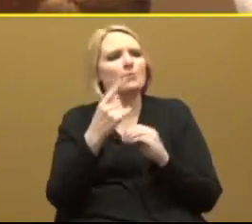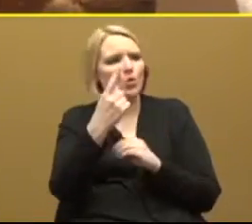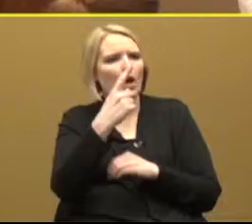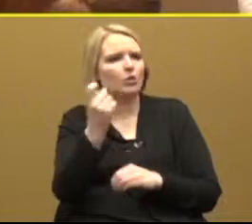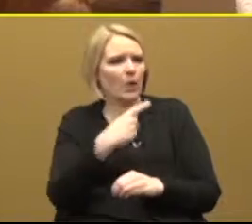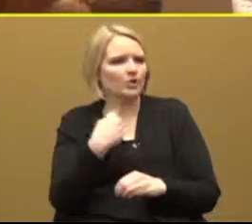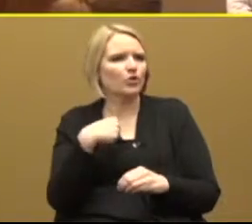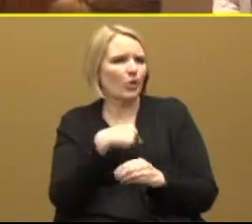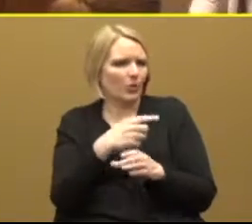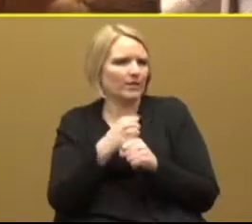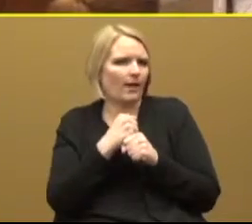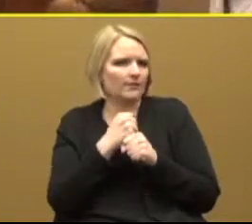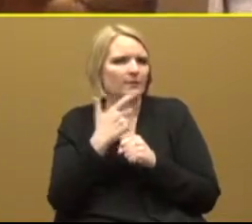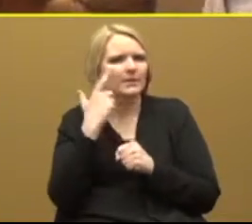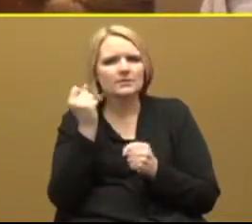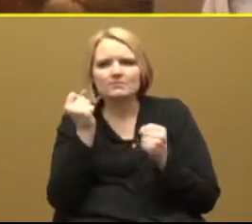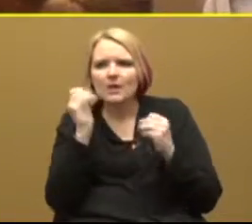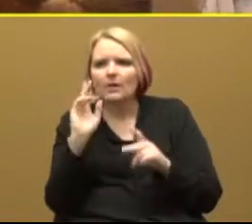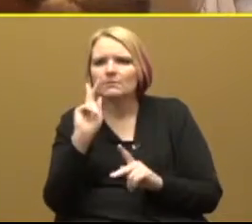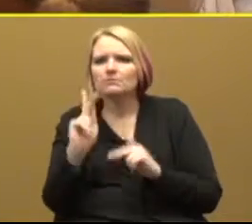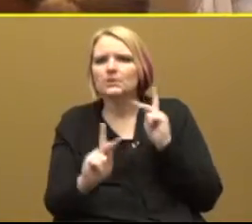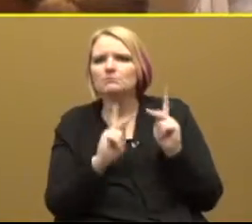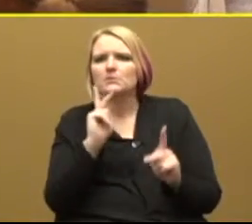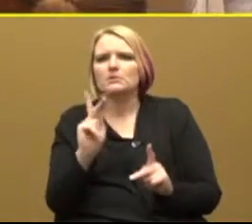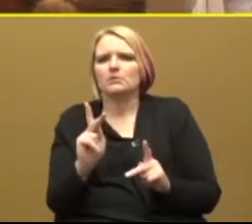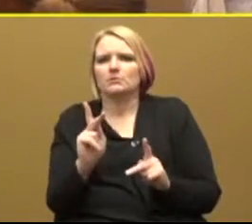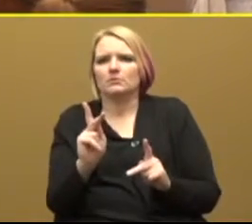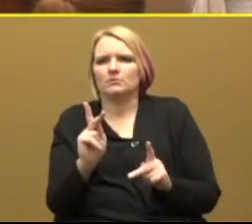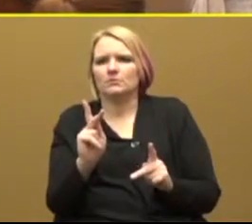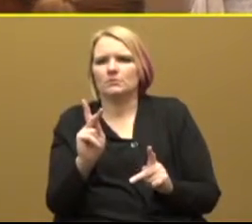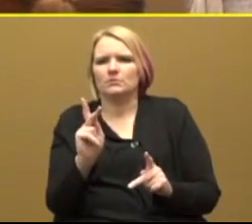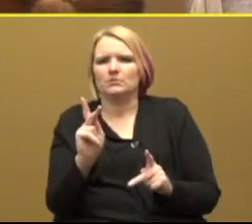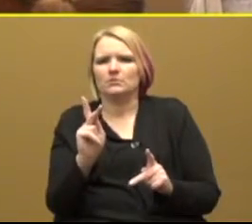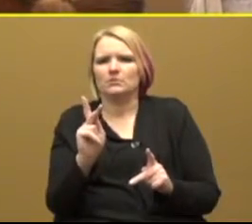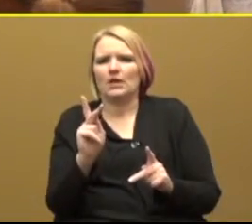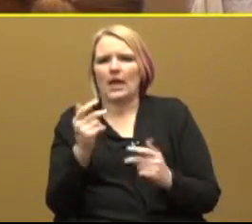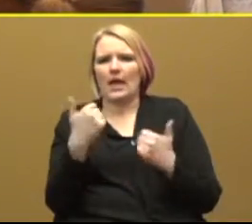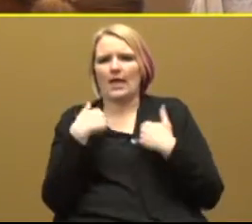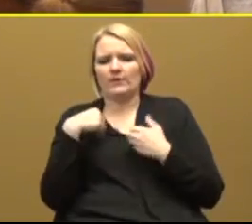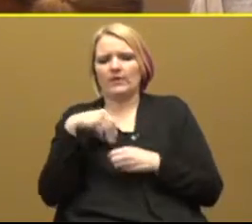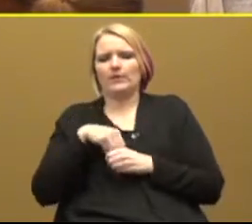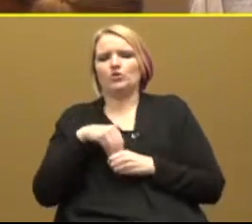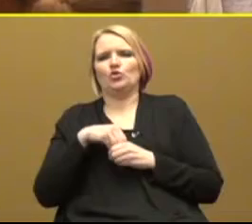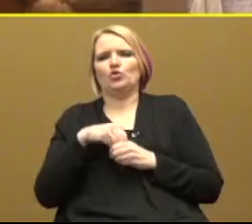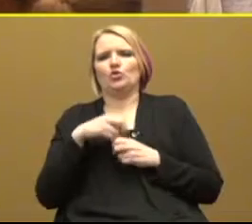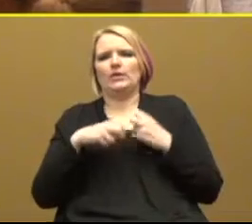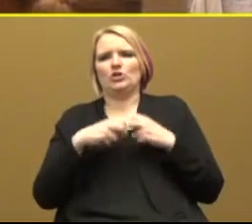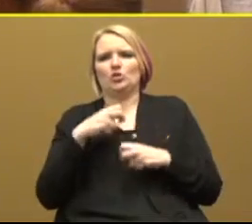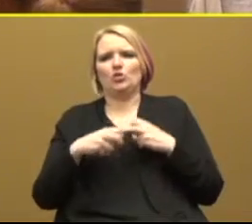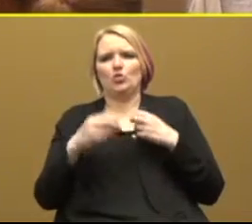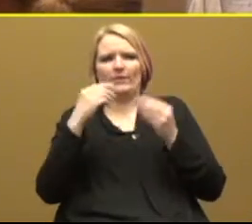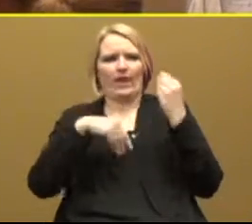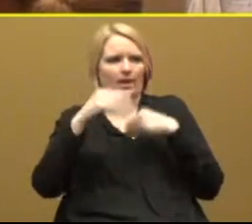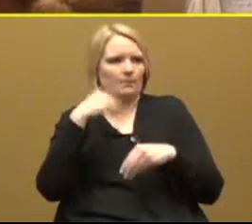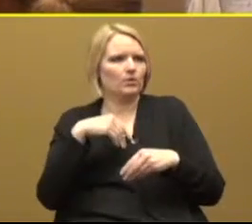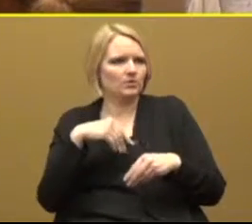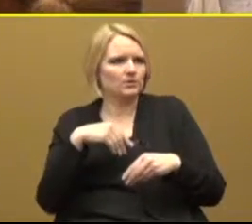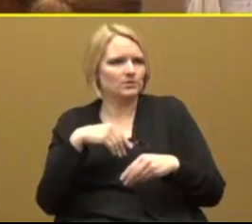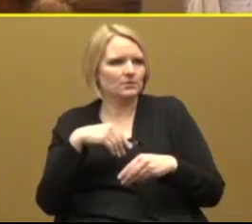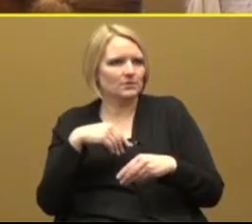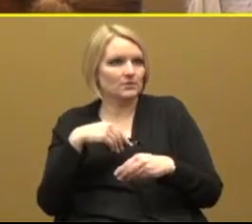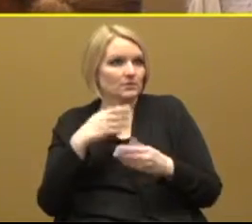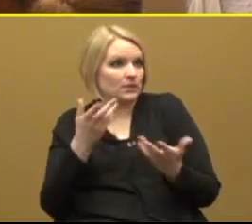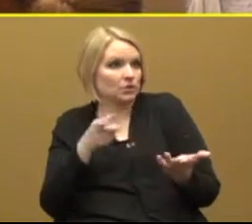that we get, because a lot of people have an internal issue with edibles, right? It